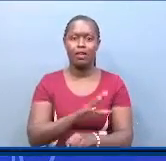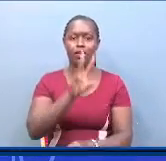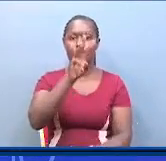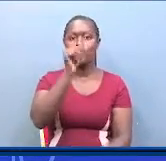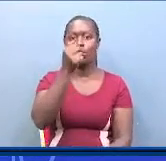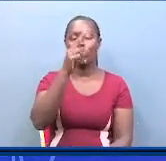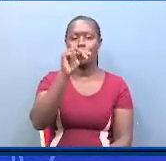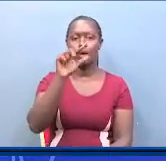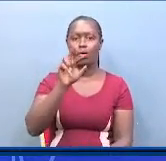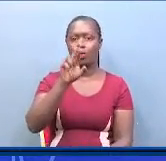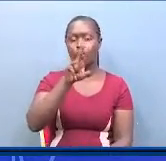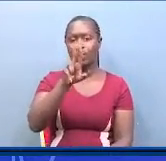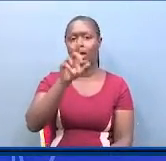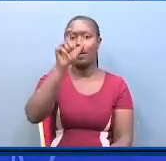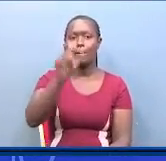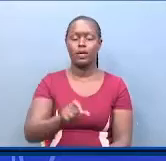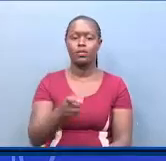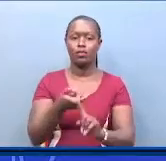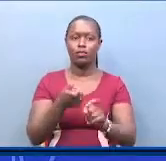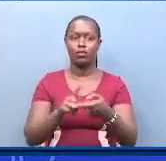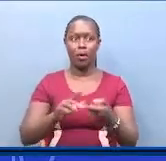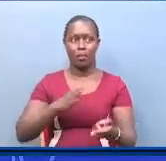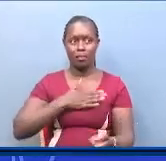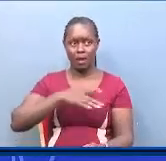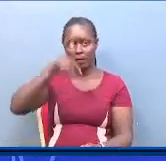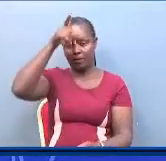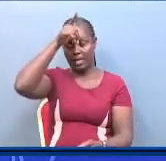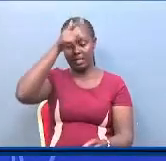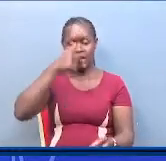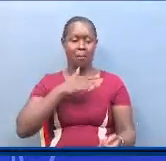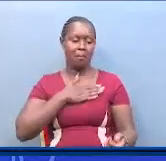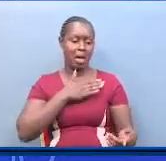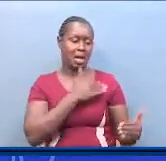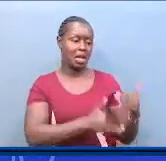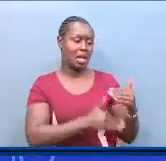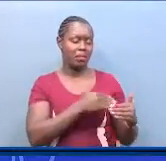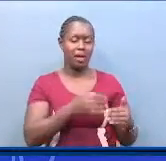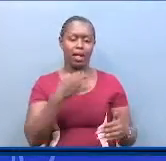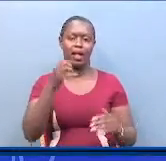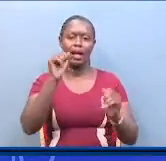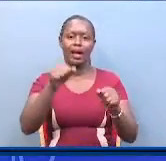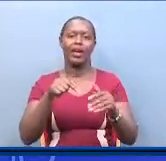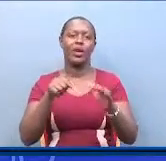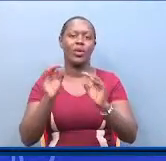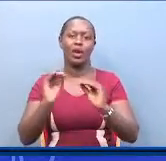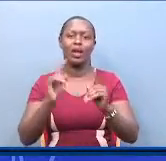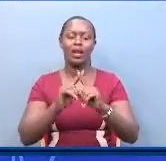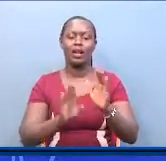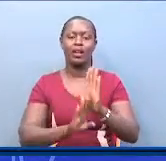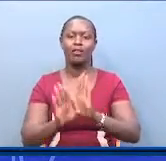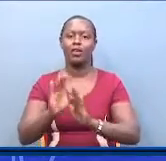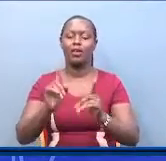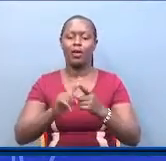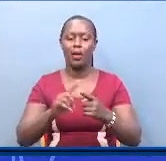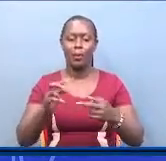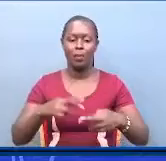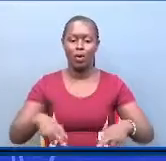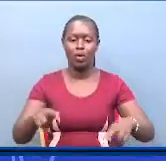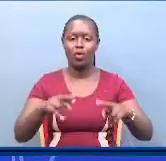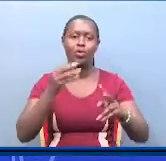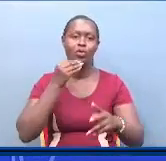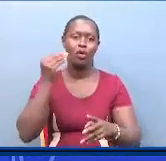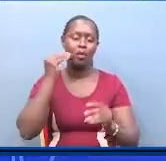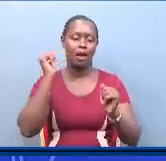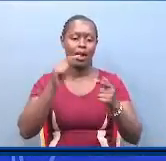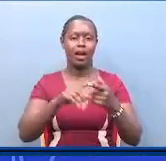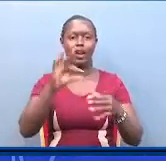end of the day, somebody who comes from my village, we are neighbors, I can walk to a house. The only development that she has done is a tarmac road to a house, can deliver a